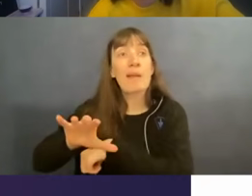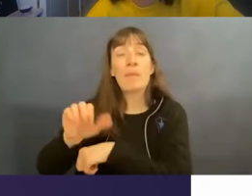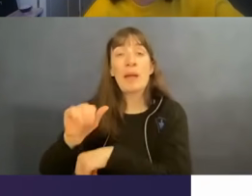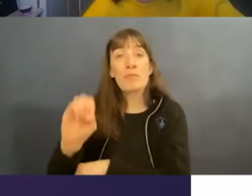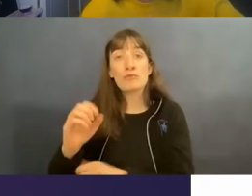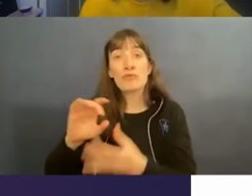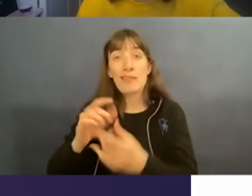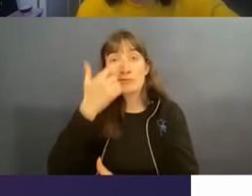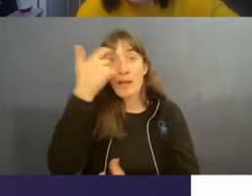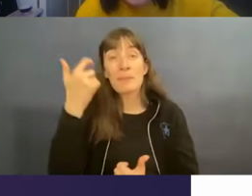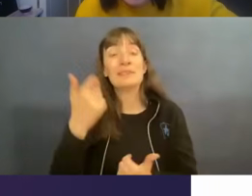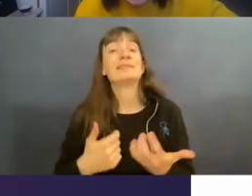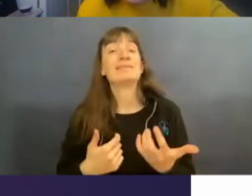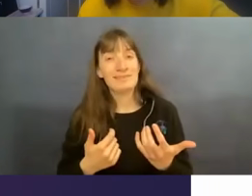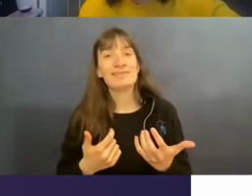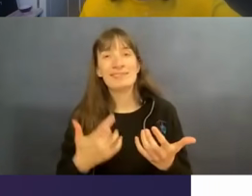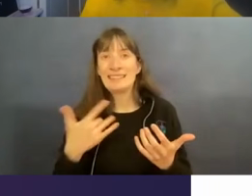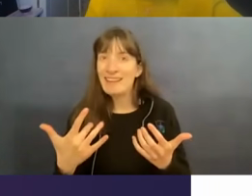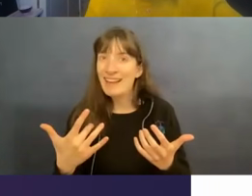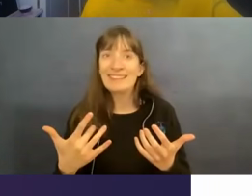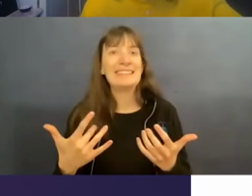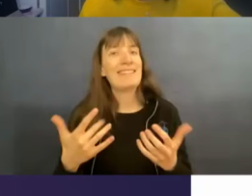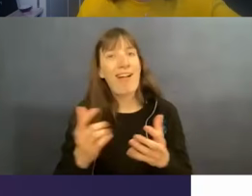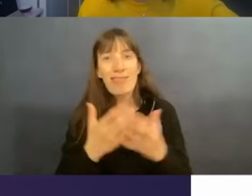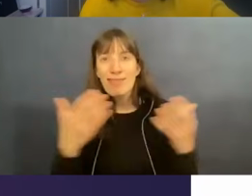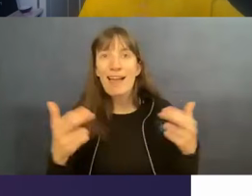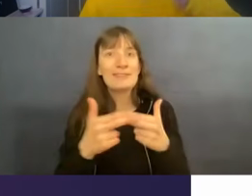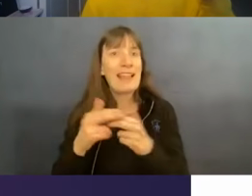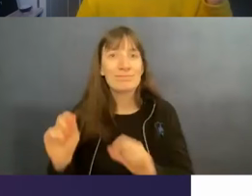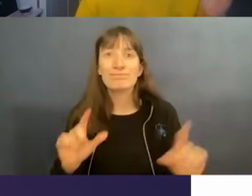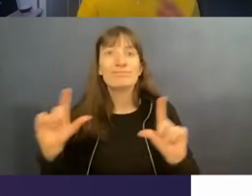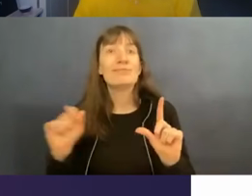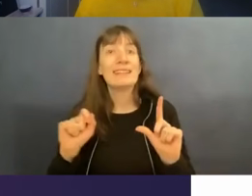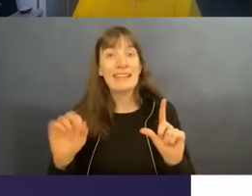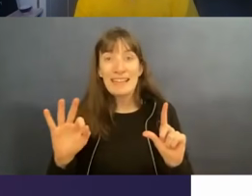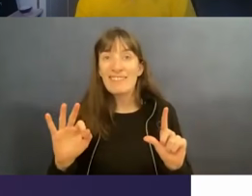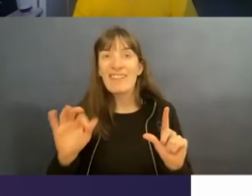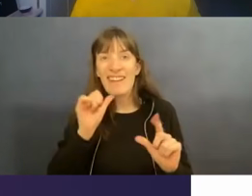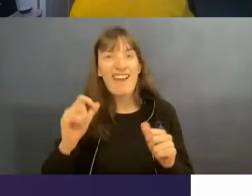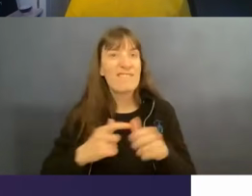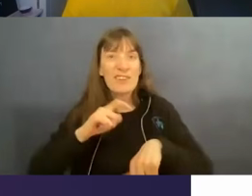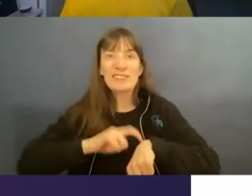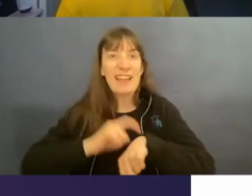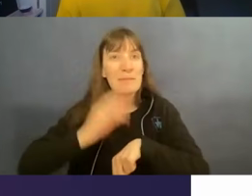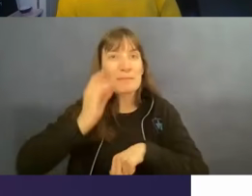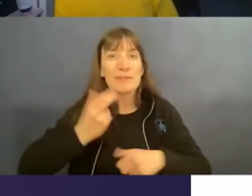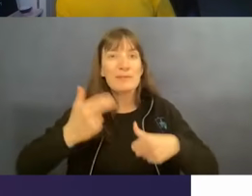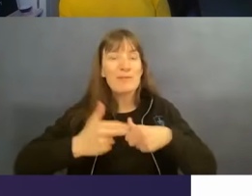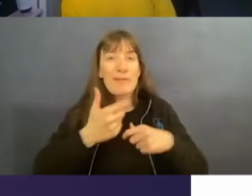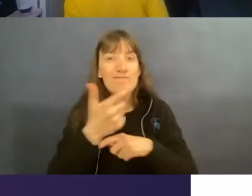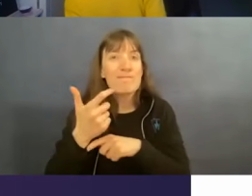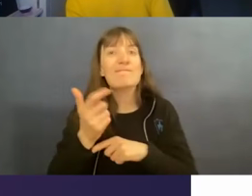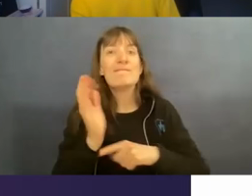putting this PowerPoint together, as I normally am. So if this isn't your first webinar with me, you'll know that I do try to add as